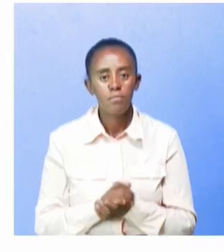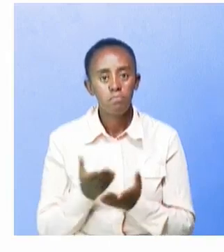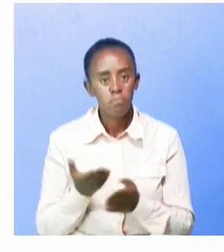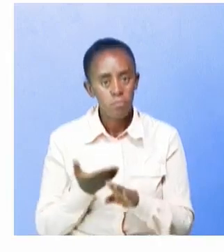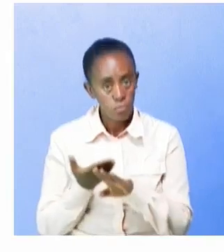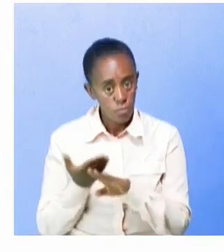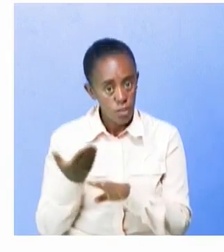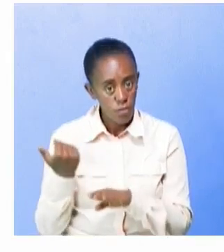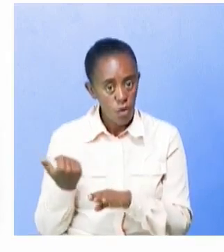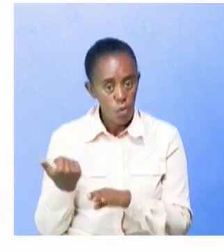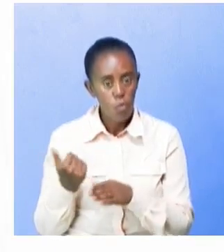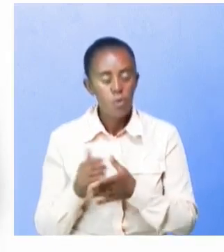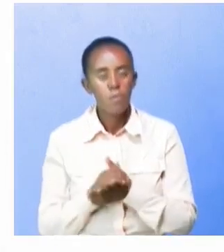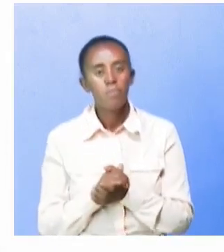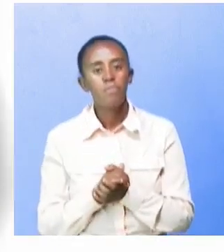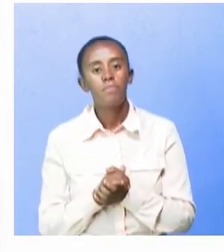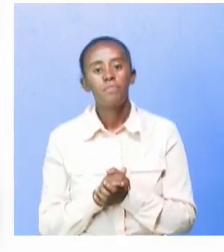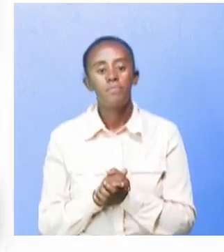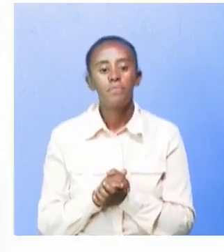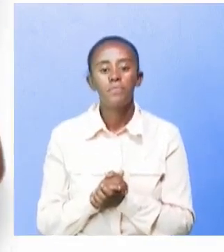before